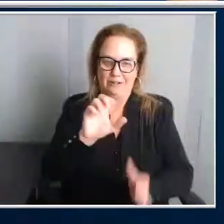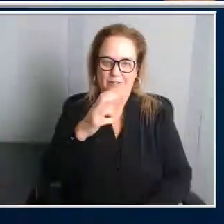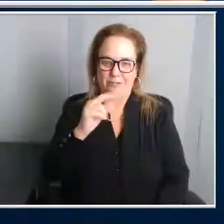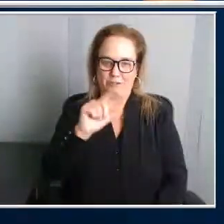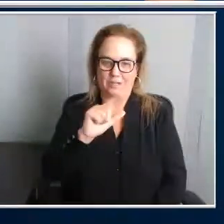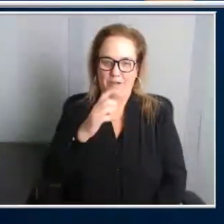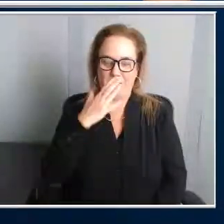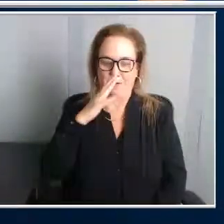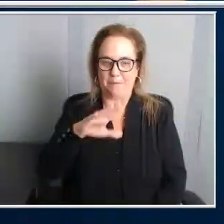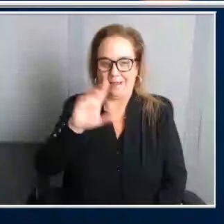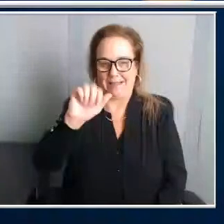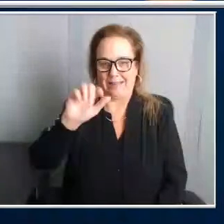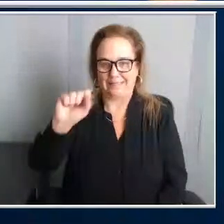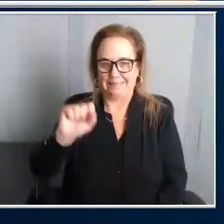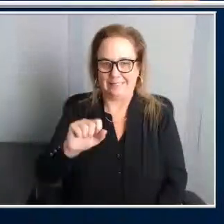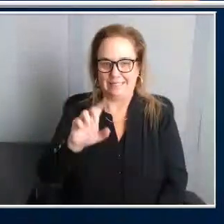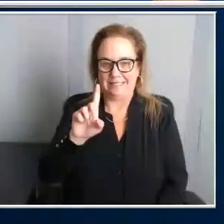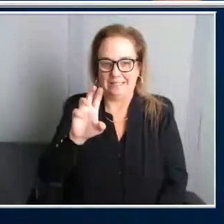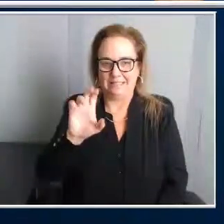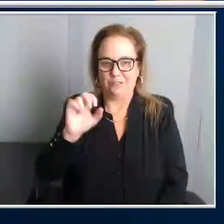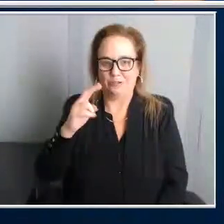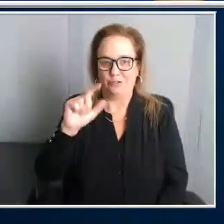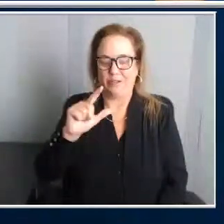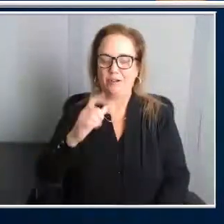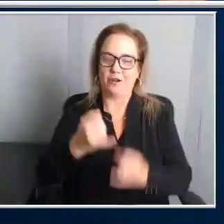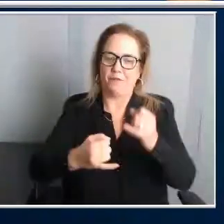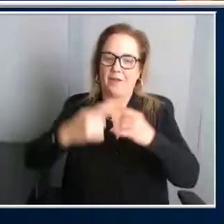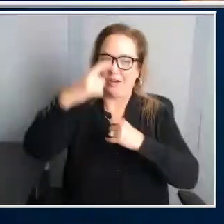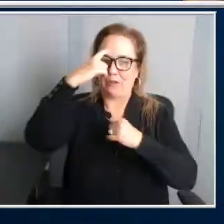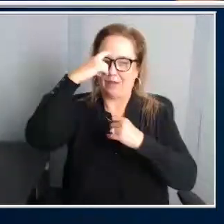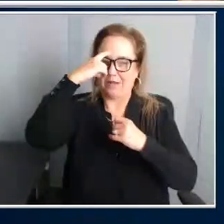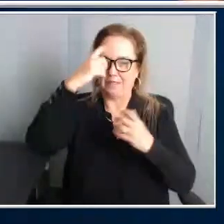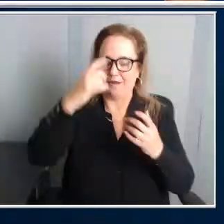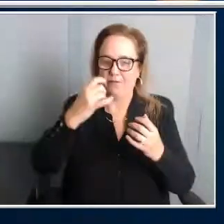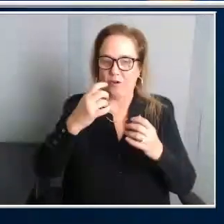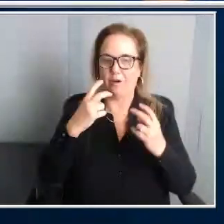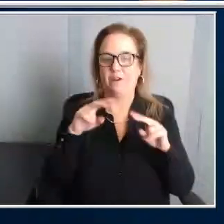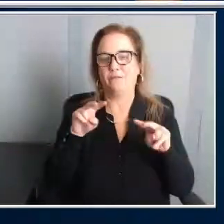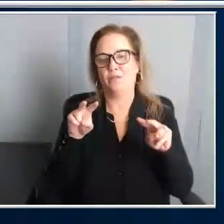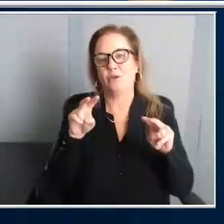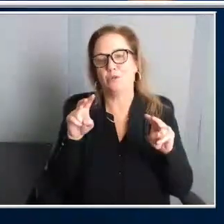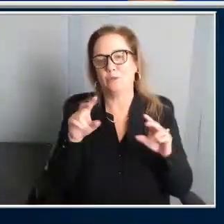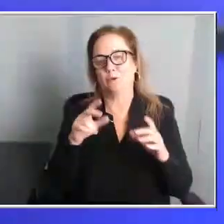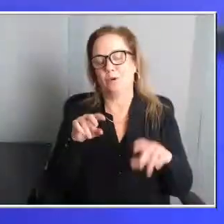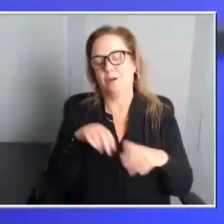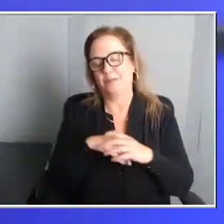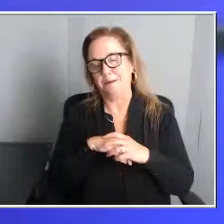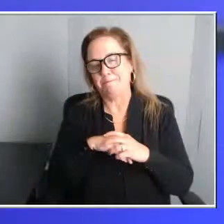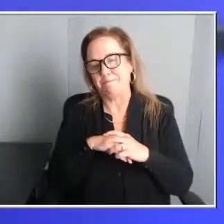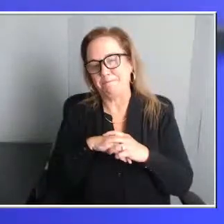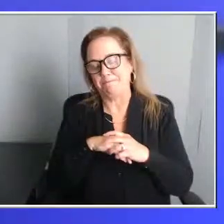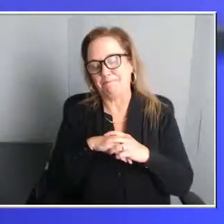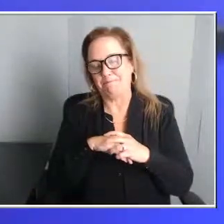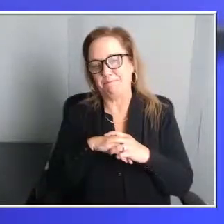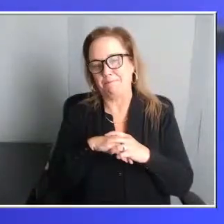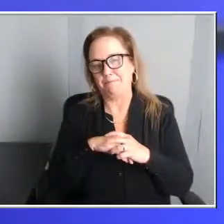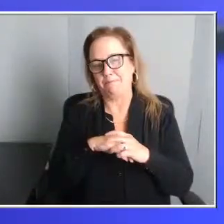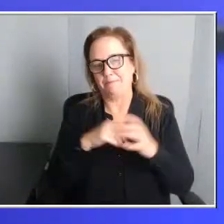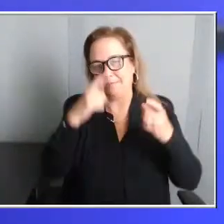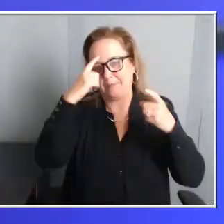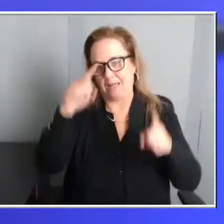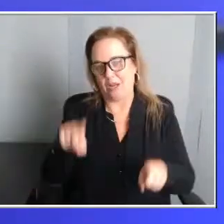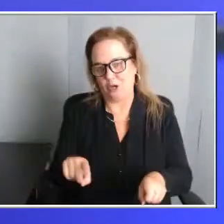Let's face it. Dr. Chang, what would be your final thoughts for viewers watching? I definitely agree that